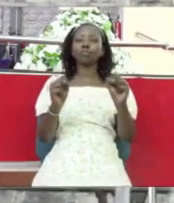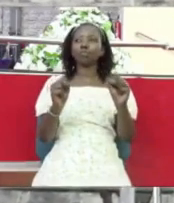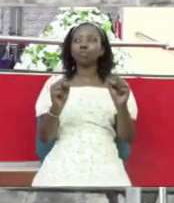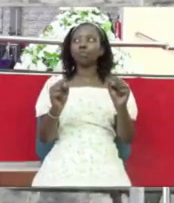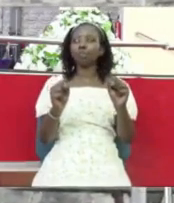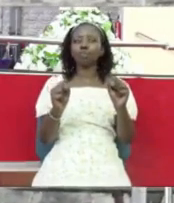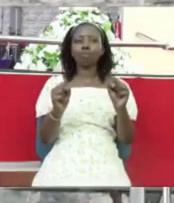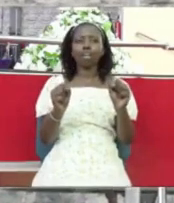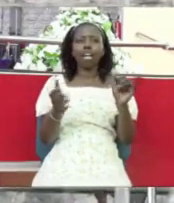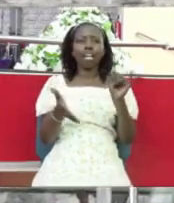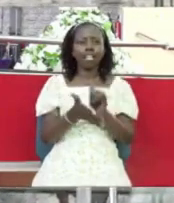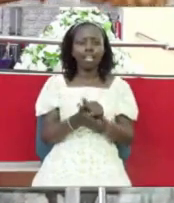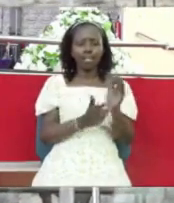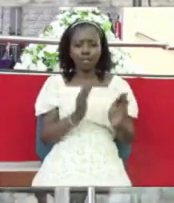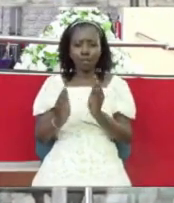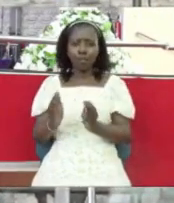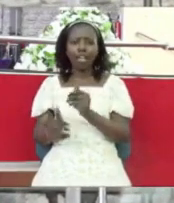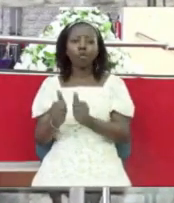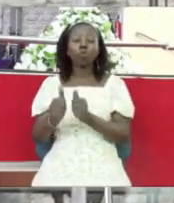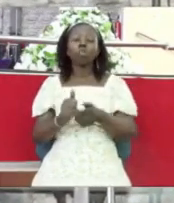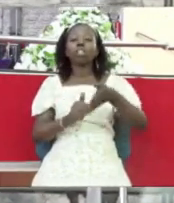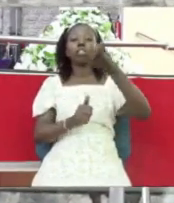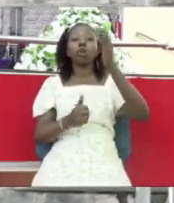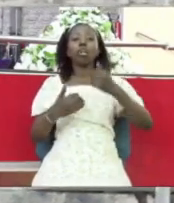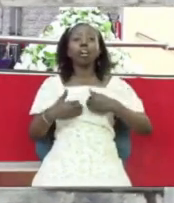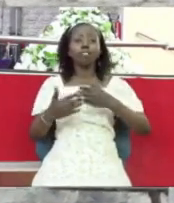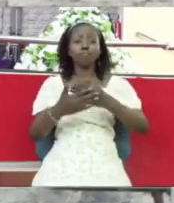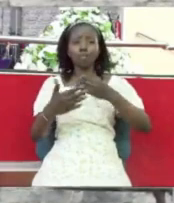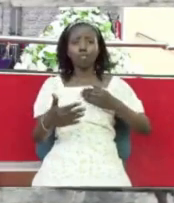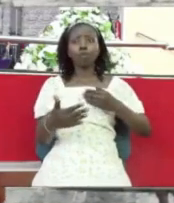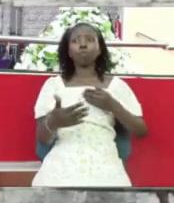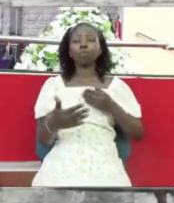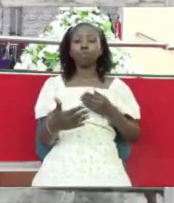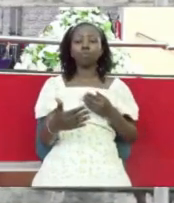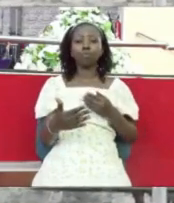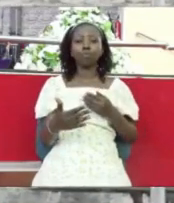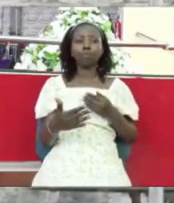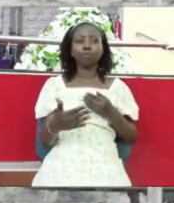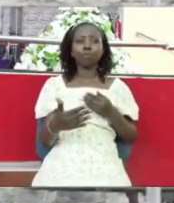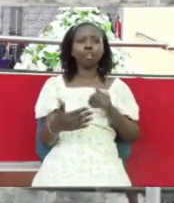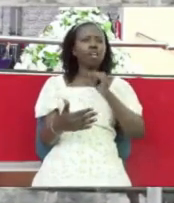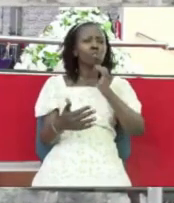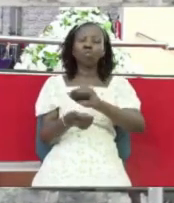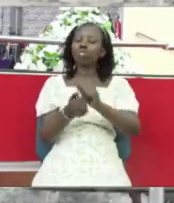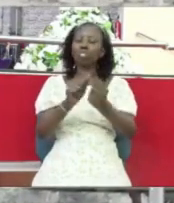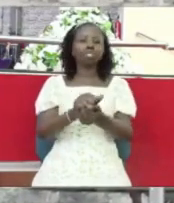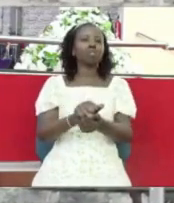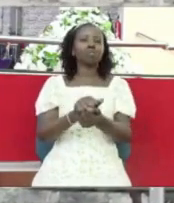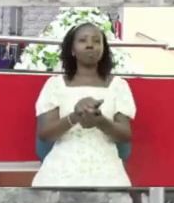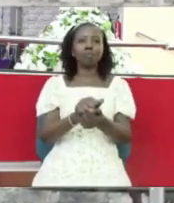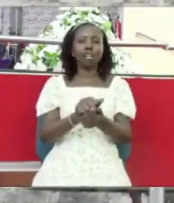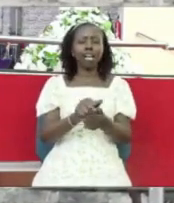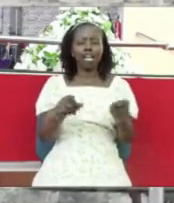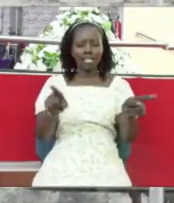wokovu. And that plan that God mooted then. Na ile mpango ambaye Mungu alianzisha. He has not changed. Hajabadilisha. It